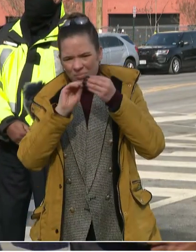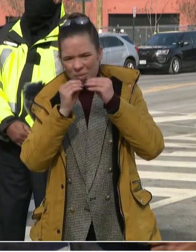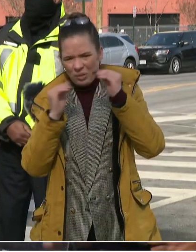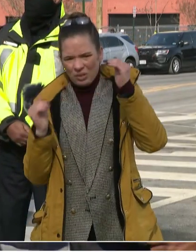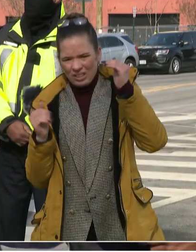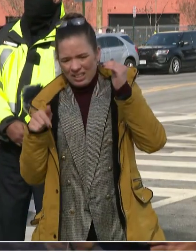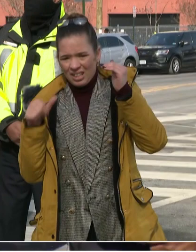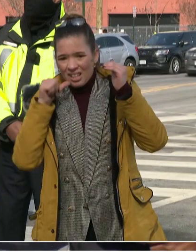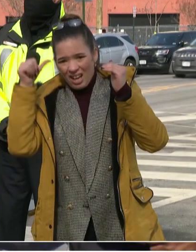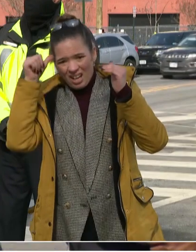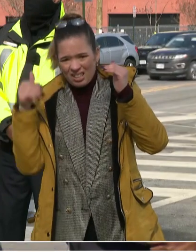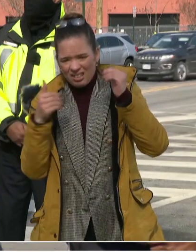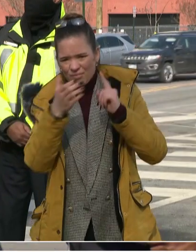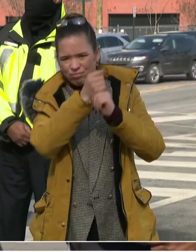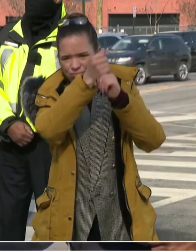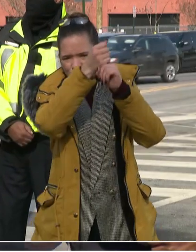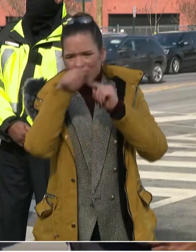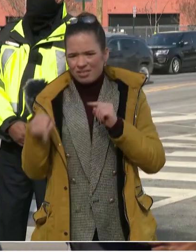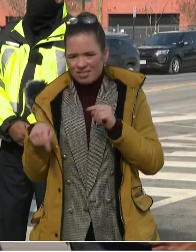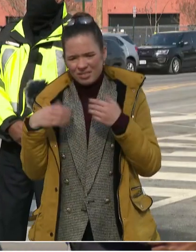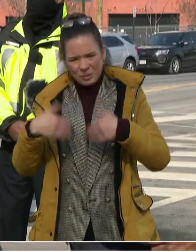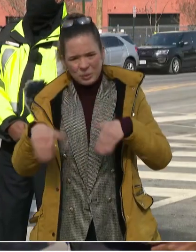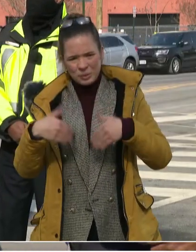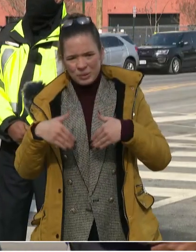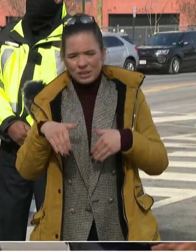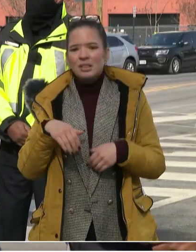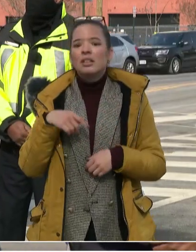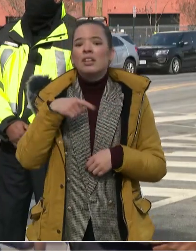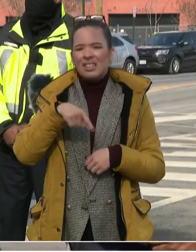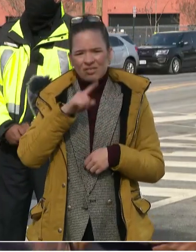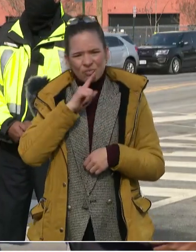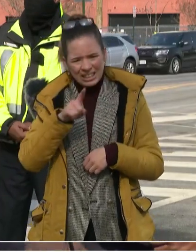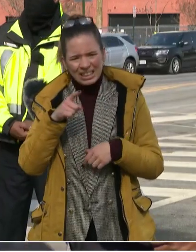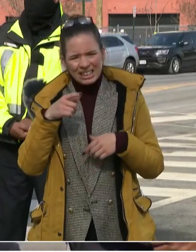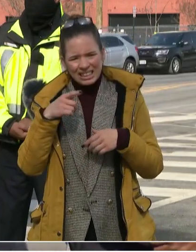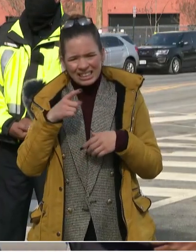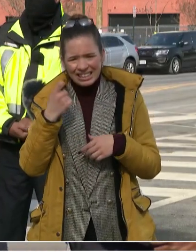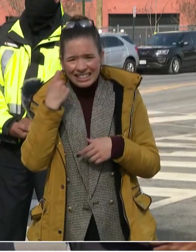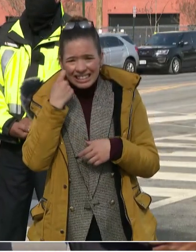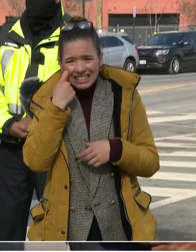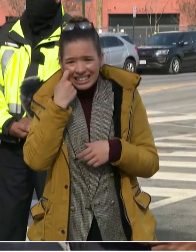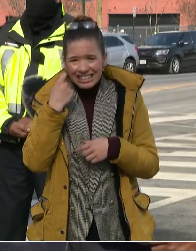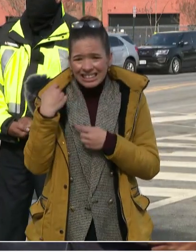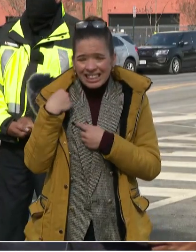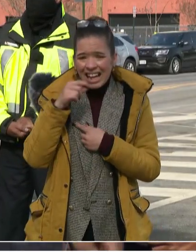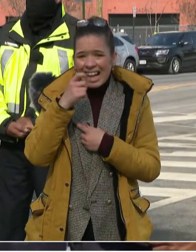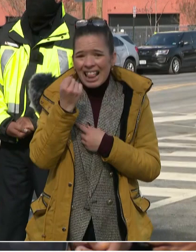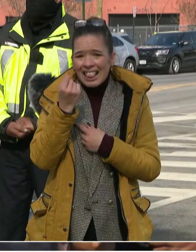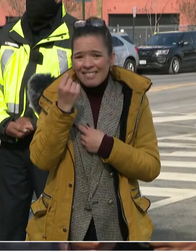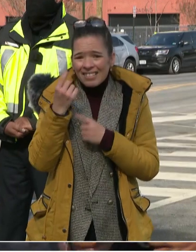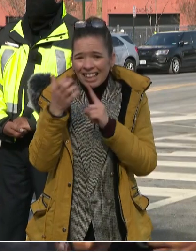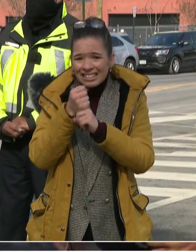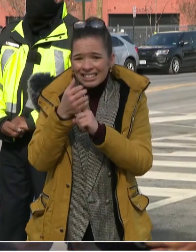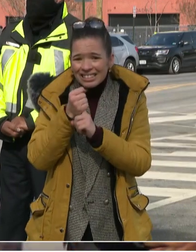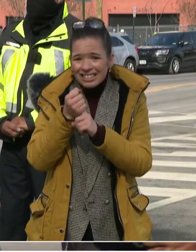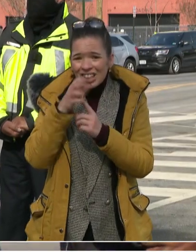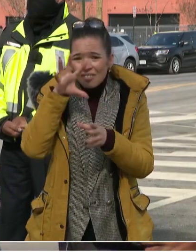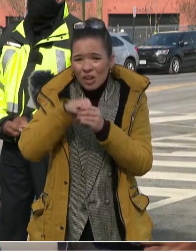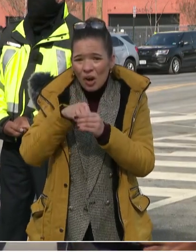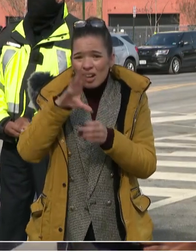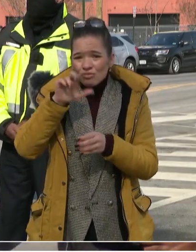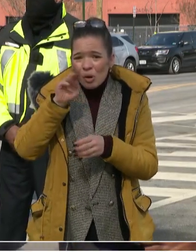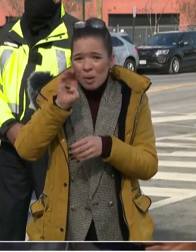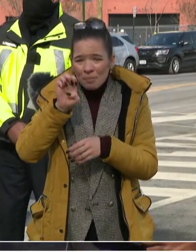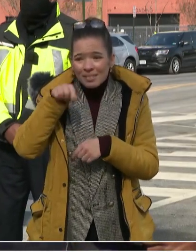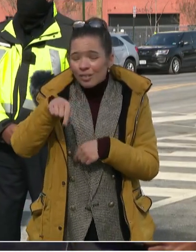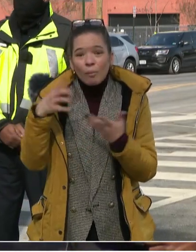went over 100 arrests for juveniles. We've had just 11 so far this year of juveniles involved in